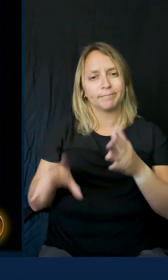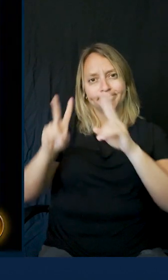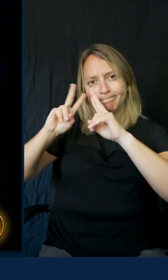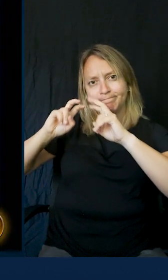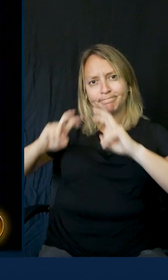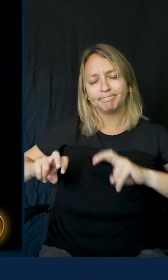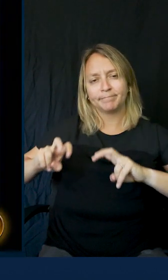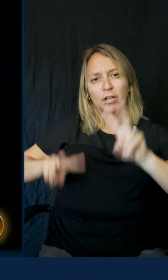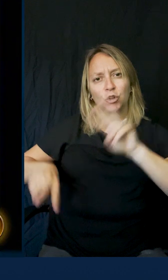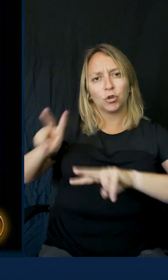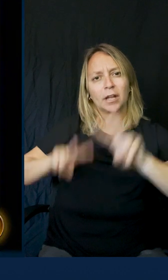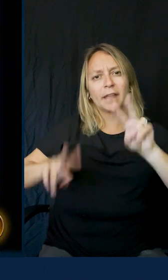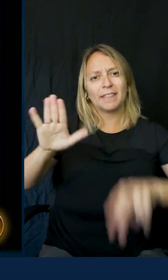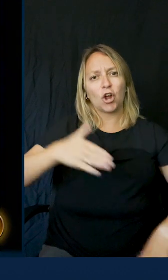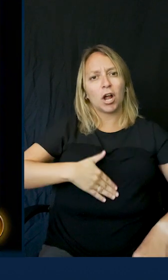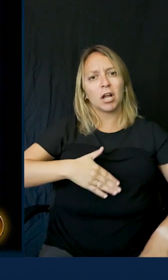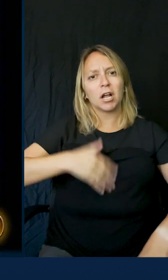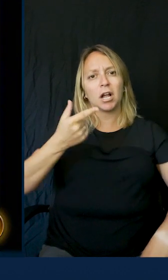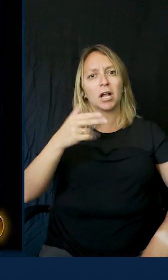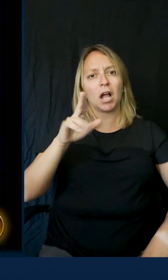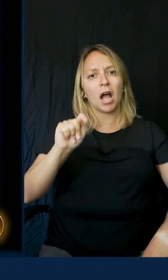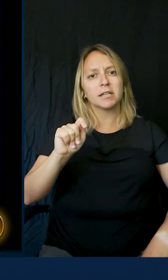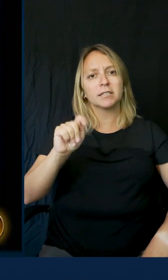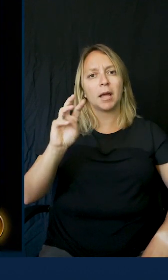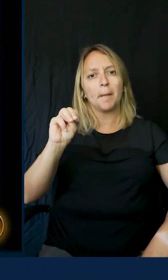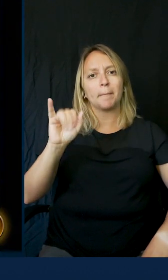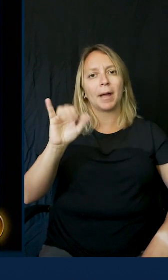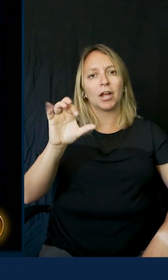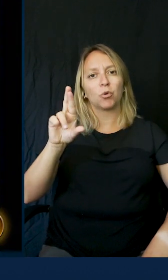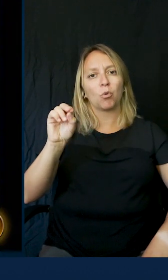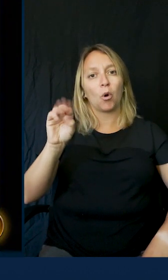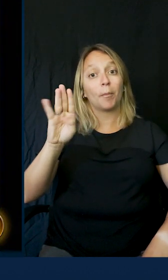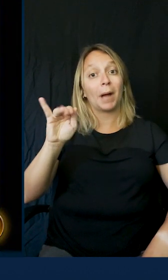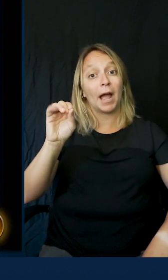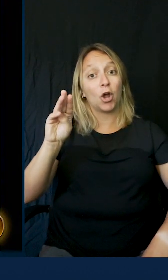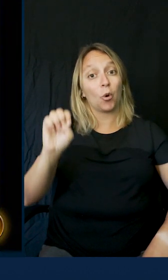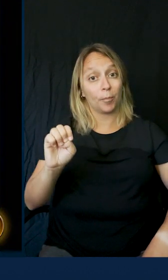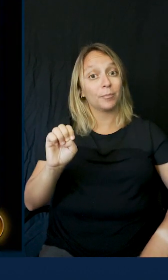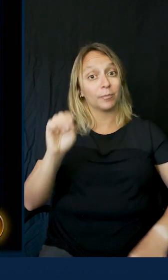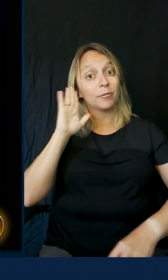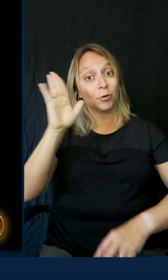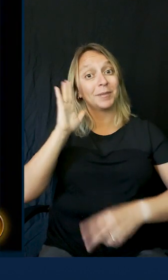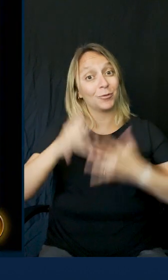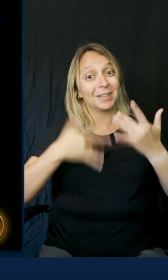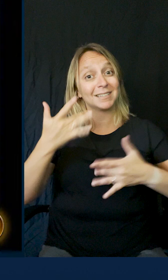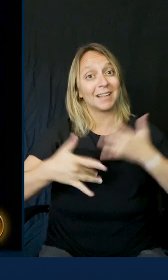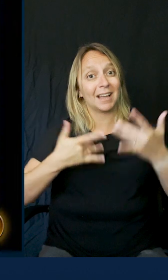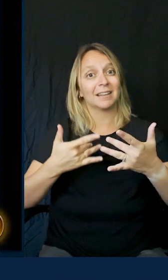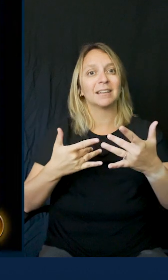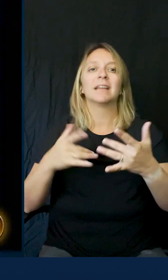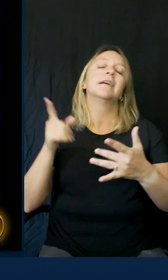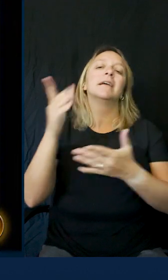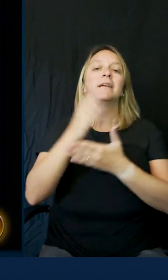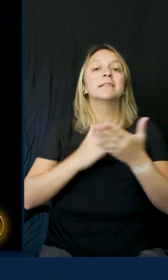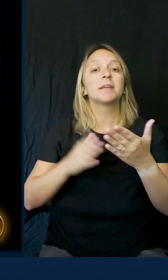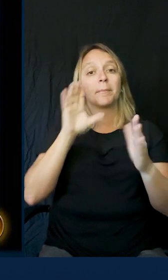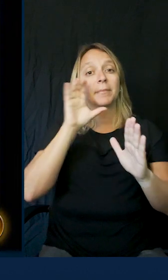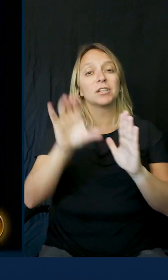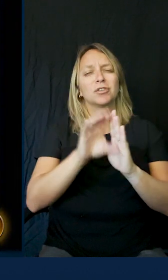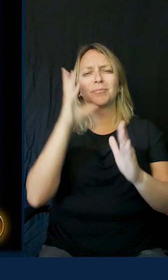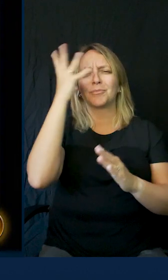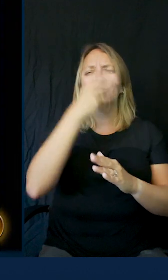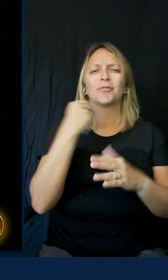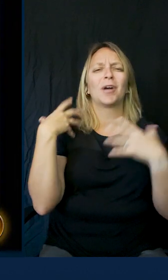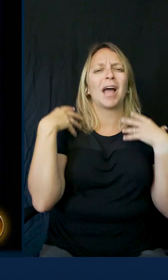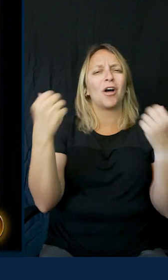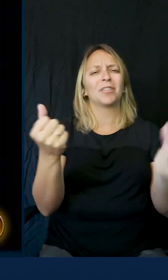gut microbiome. So that's going to be very exciting to see what that tells us. Here's some pictures of beautiful,